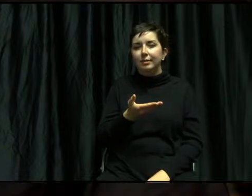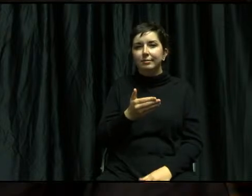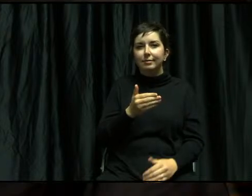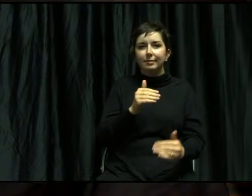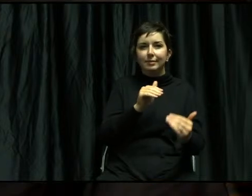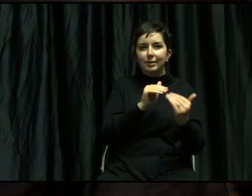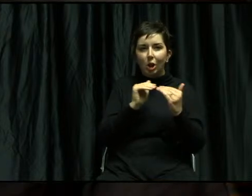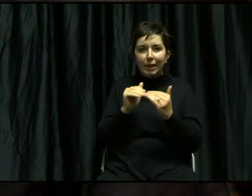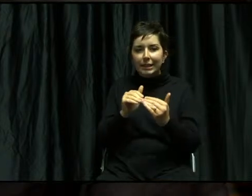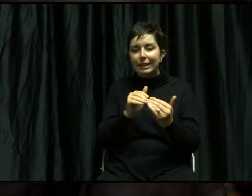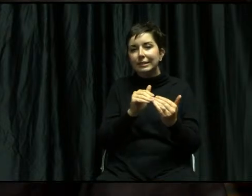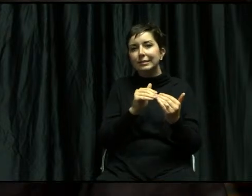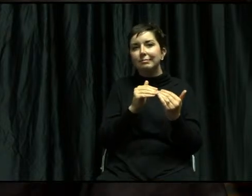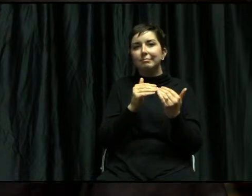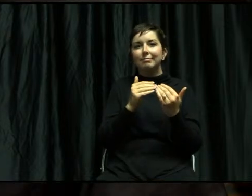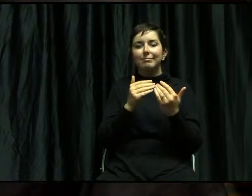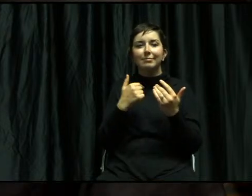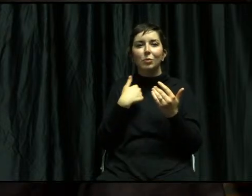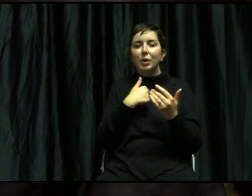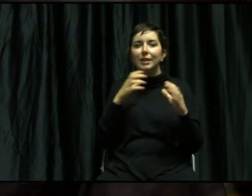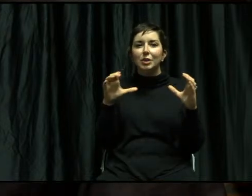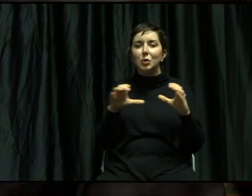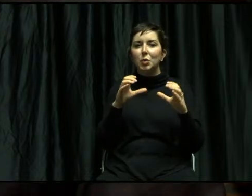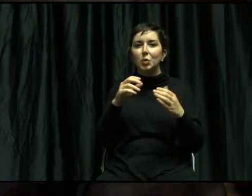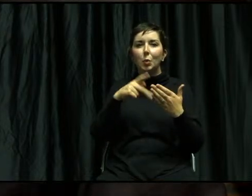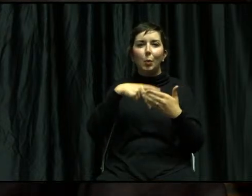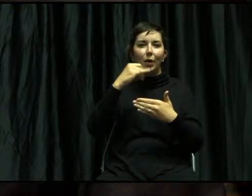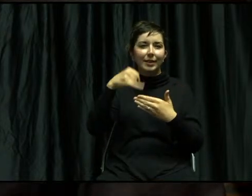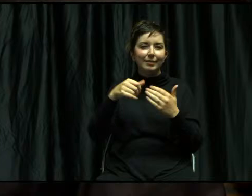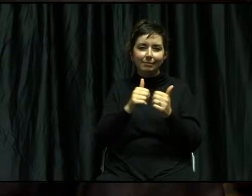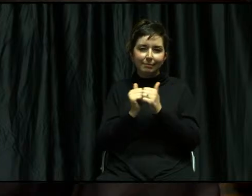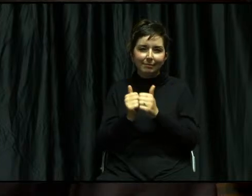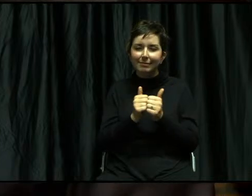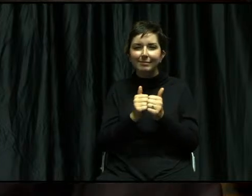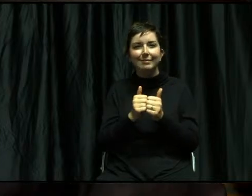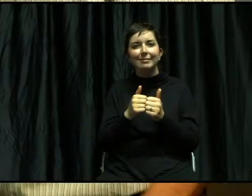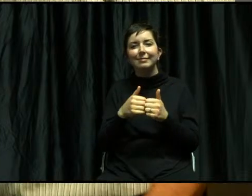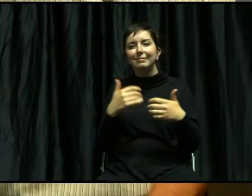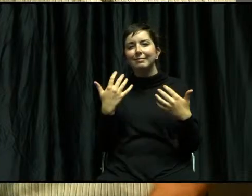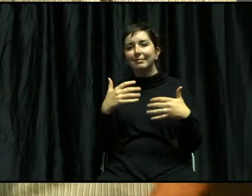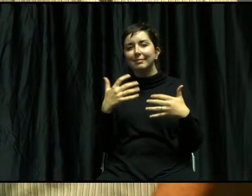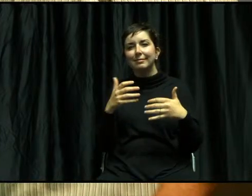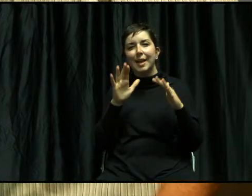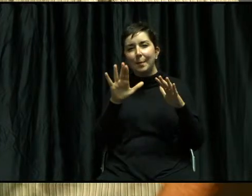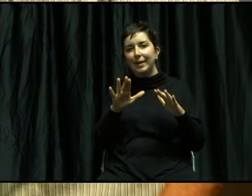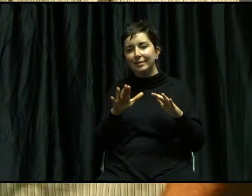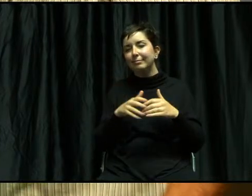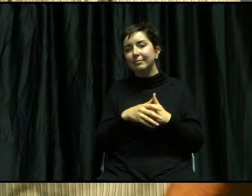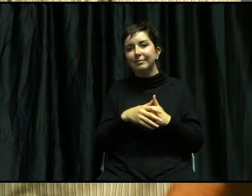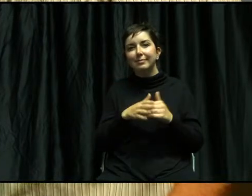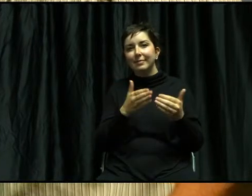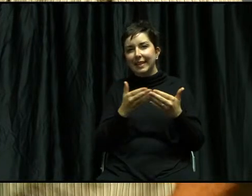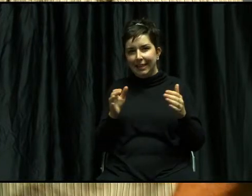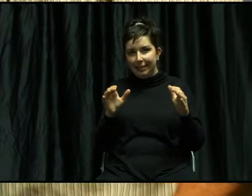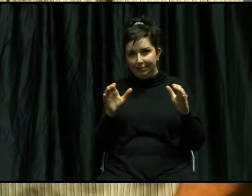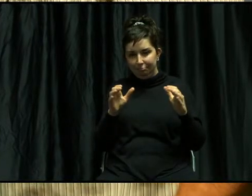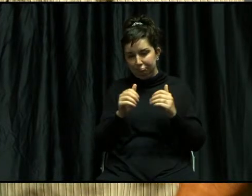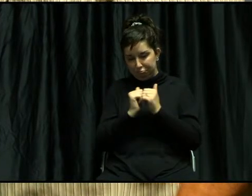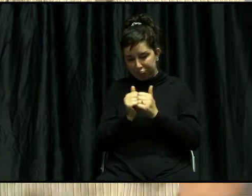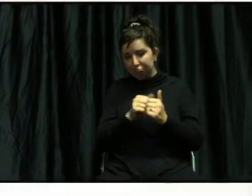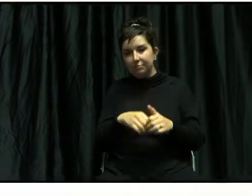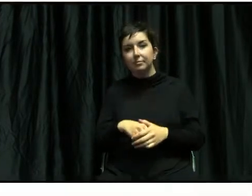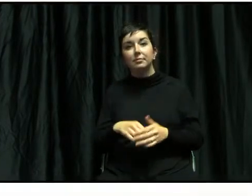Colleagues, have done projects together, remarkable things together. And well known for his scholarship in Utah